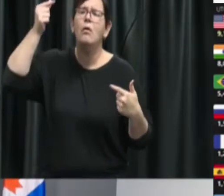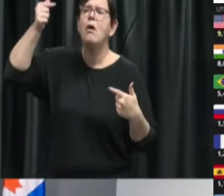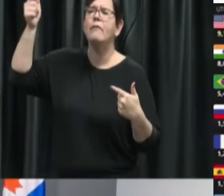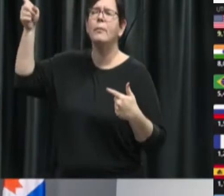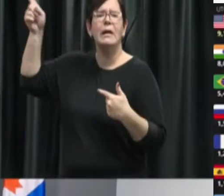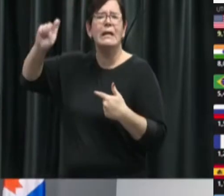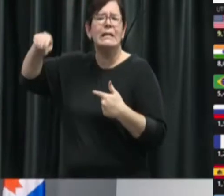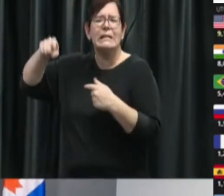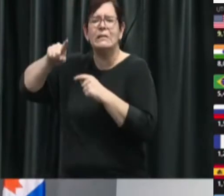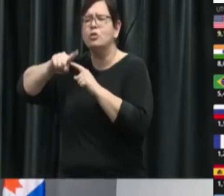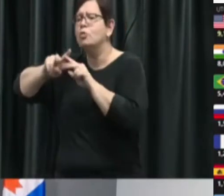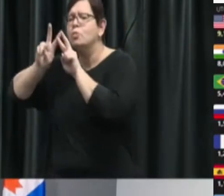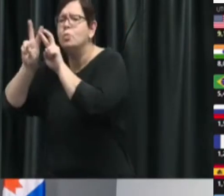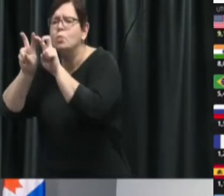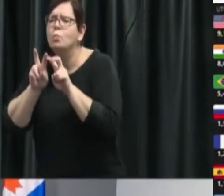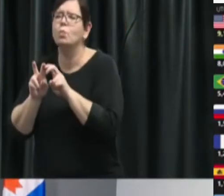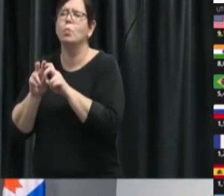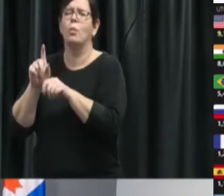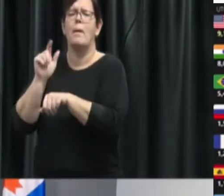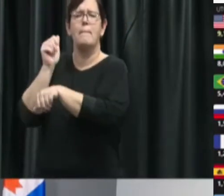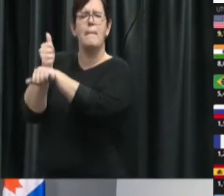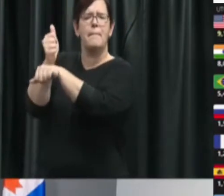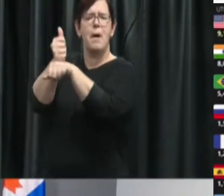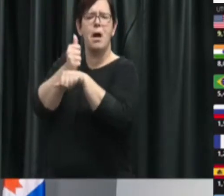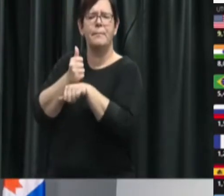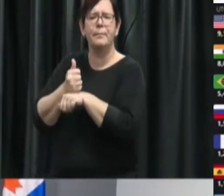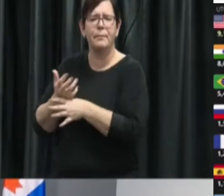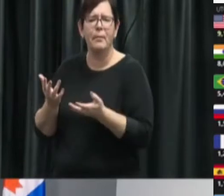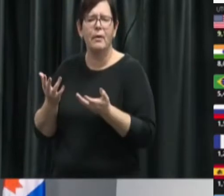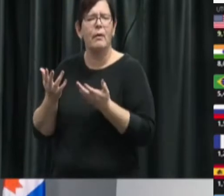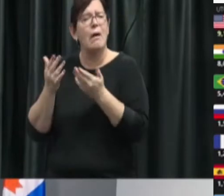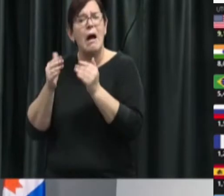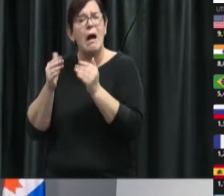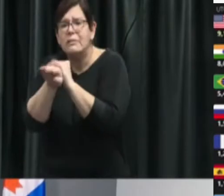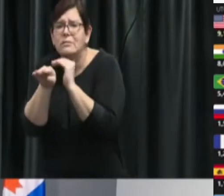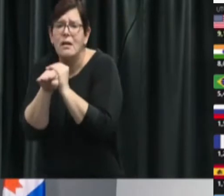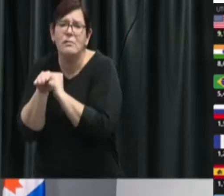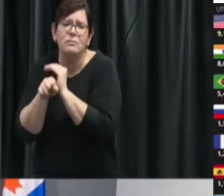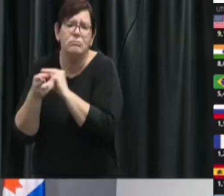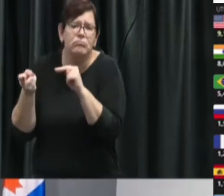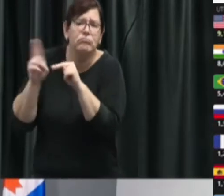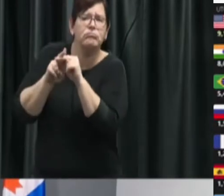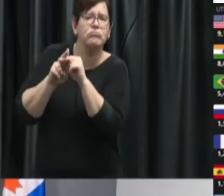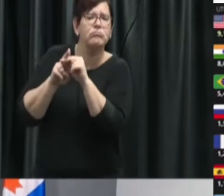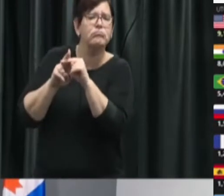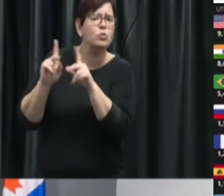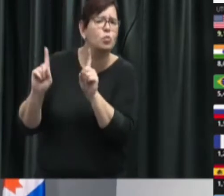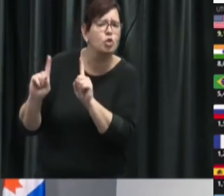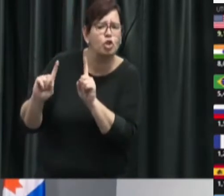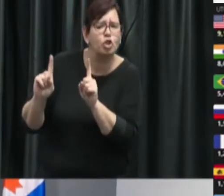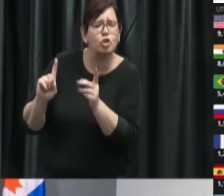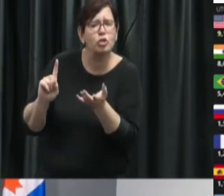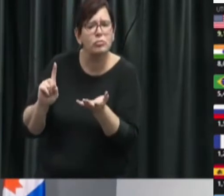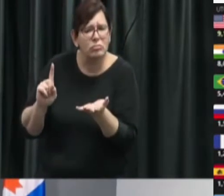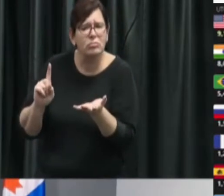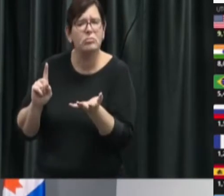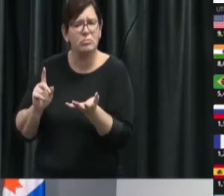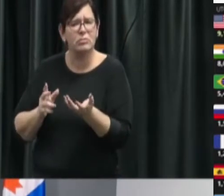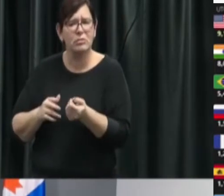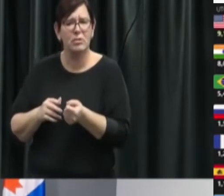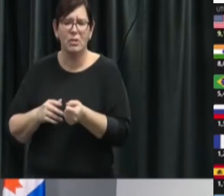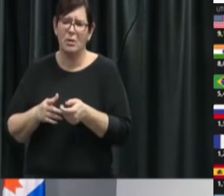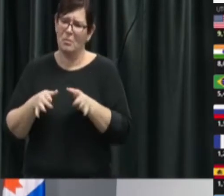more pop-up testing or even more access to testing so that Toronto Public Health can get a clearer picture of exactly what's going on